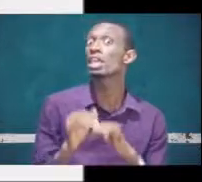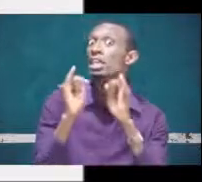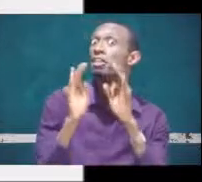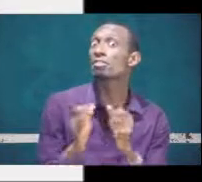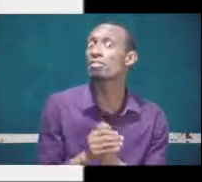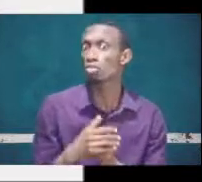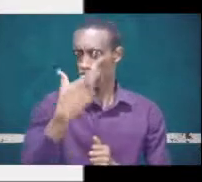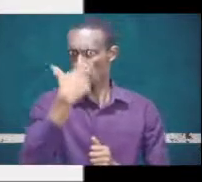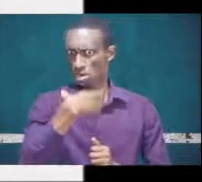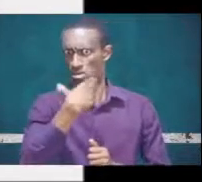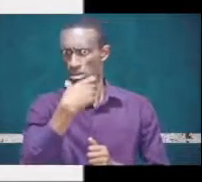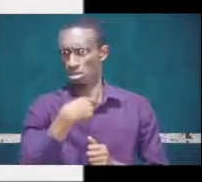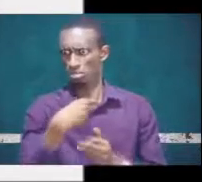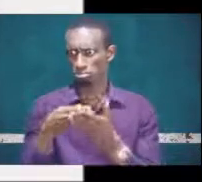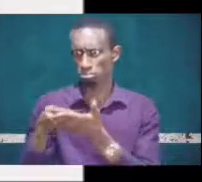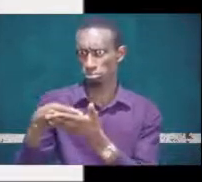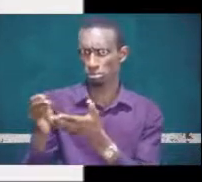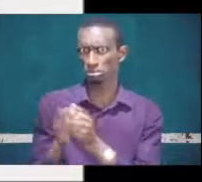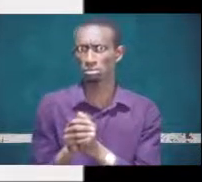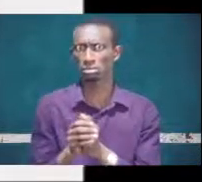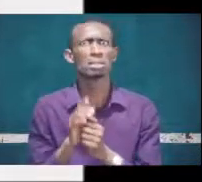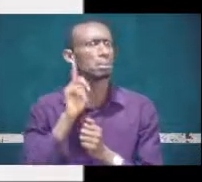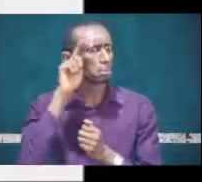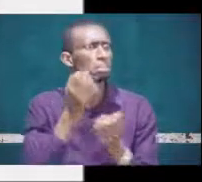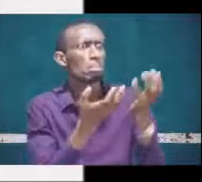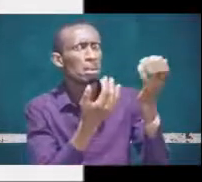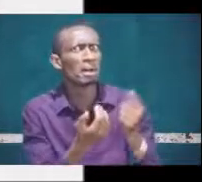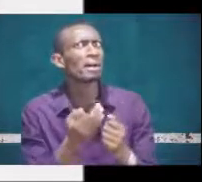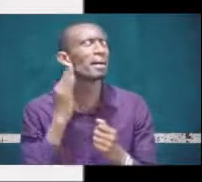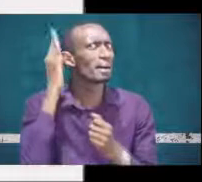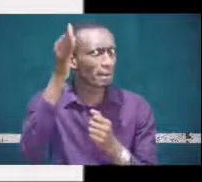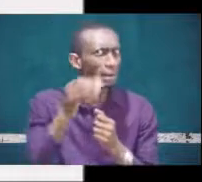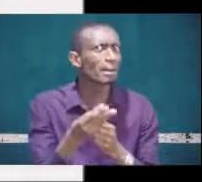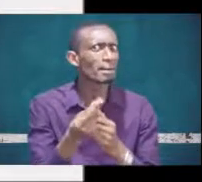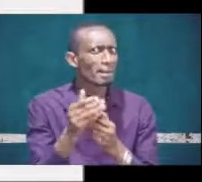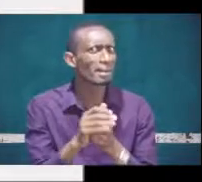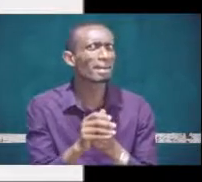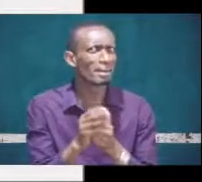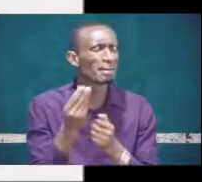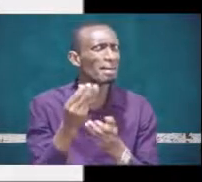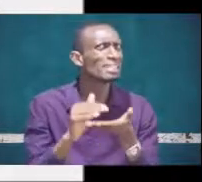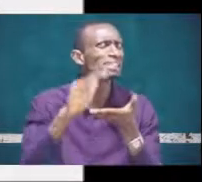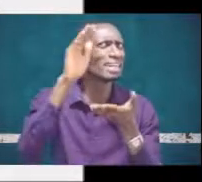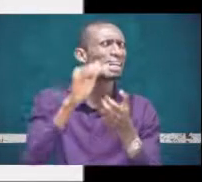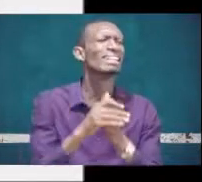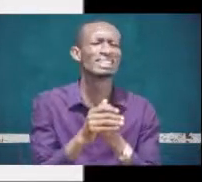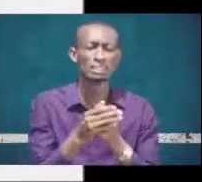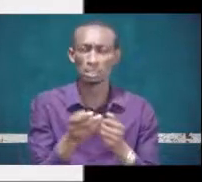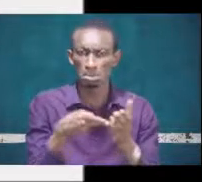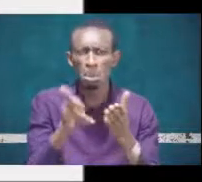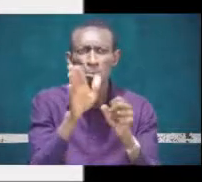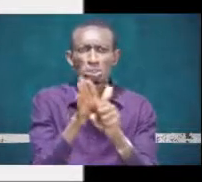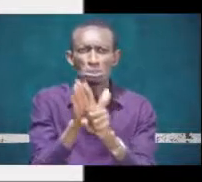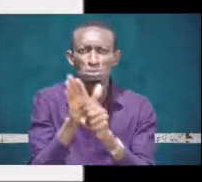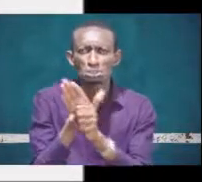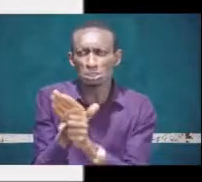to continue increasing, they buy more of the commodity to avoid paying higher prices in the future.